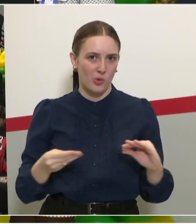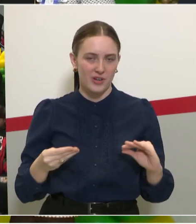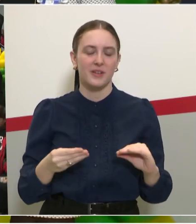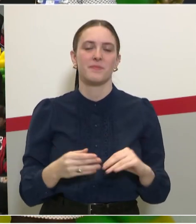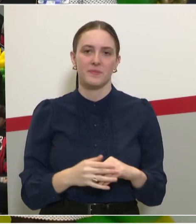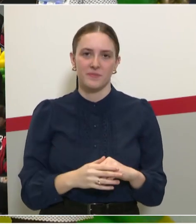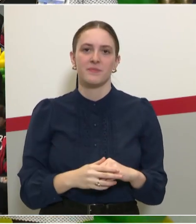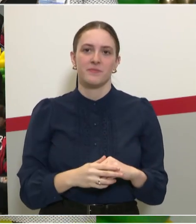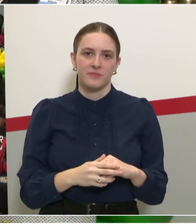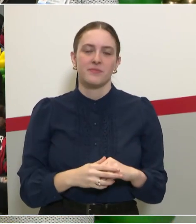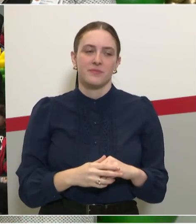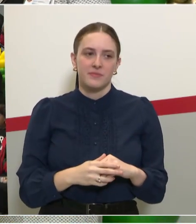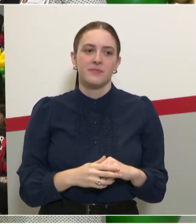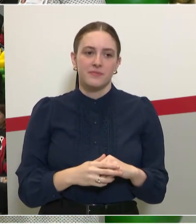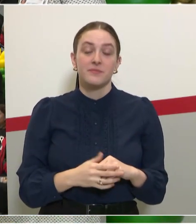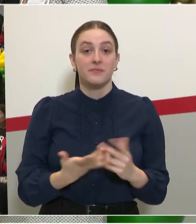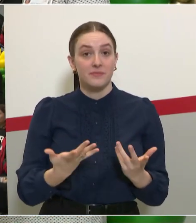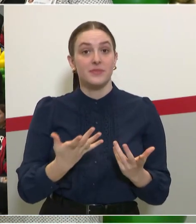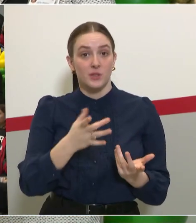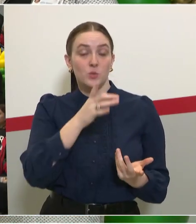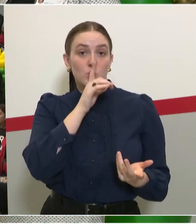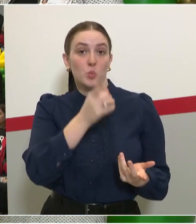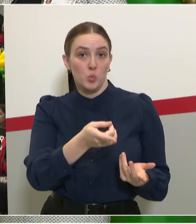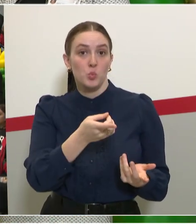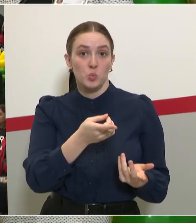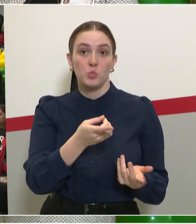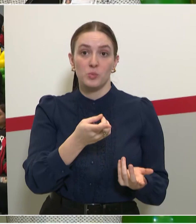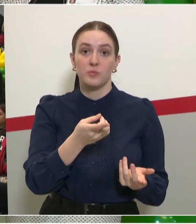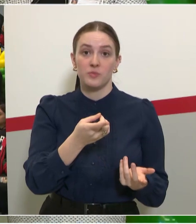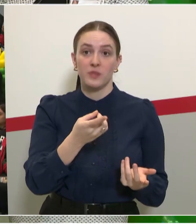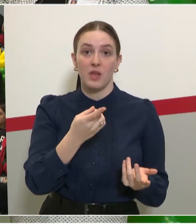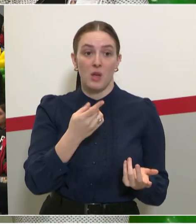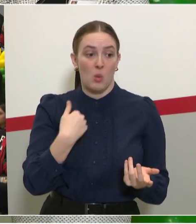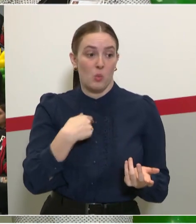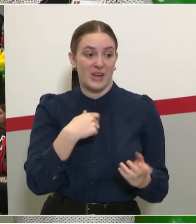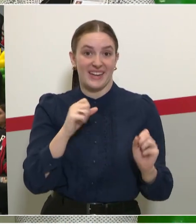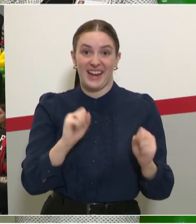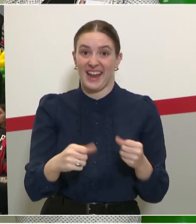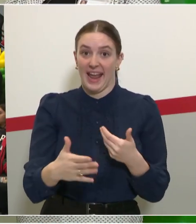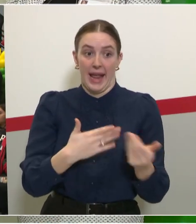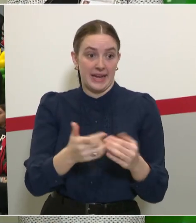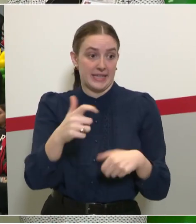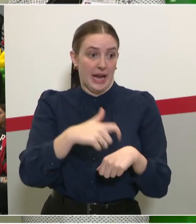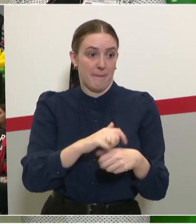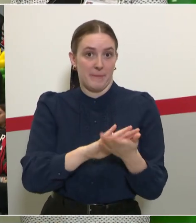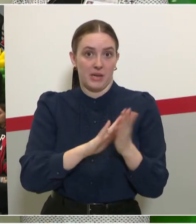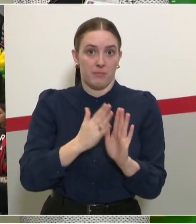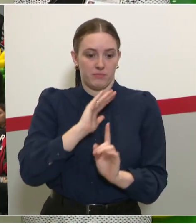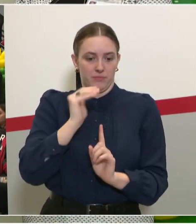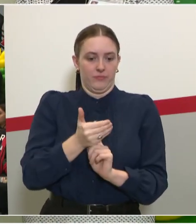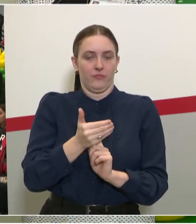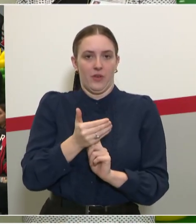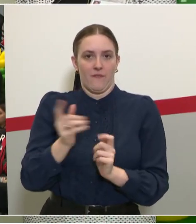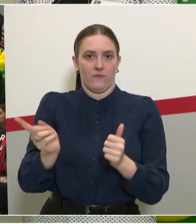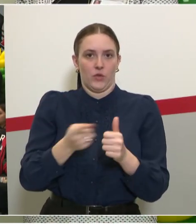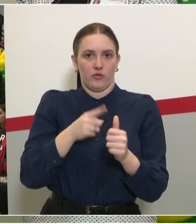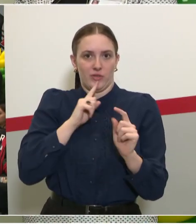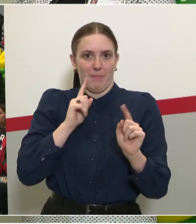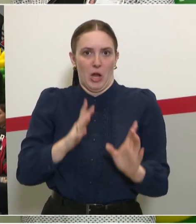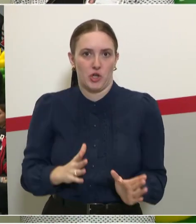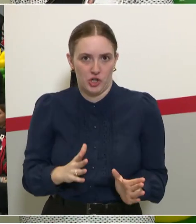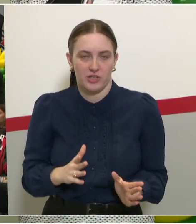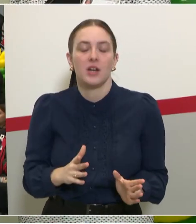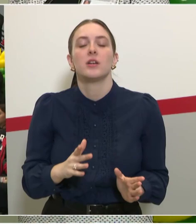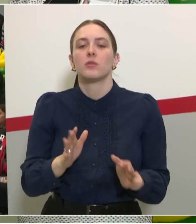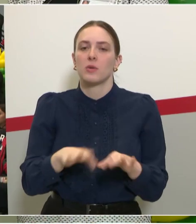it is also true that we could at any point be a first responder. So it's important that our young